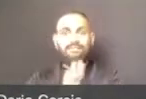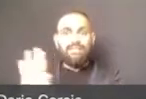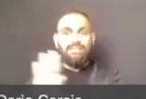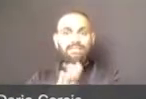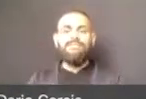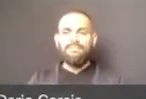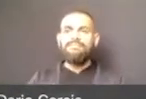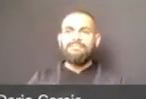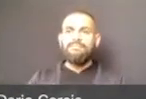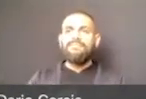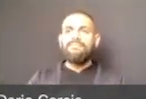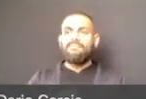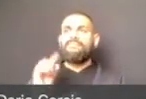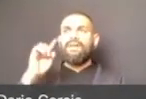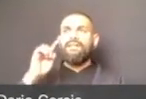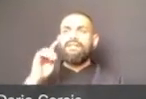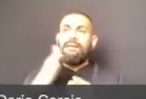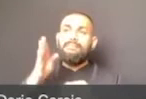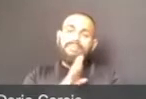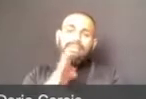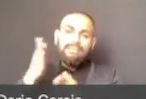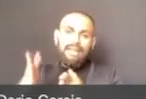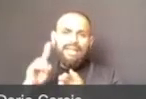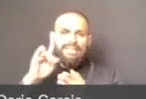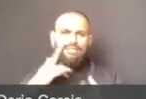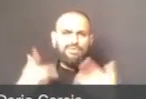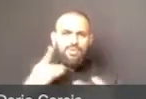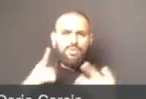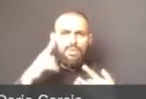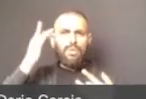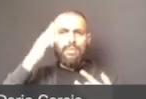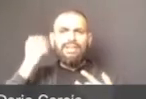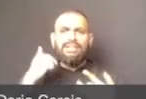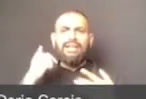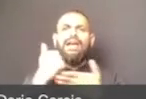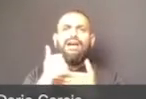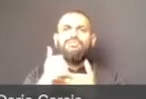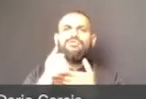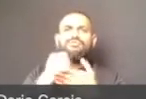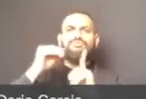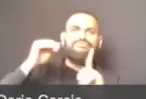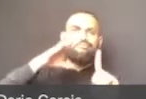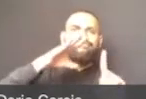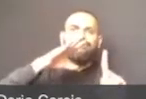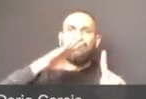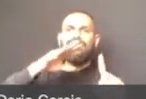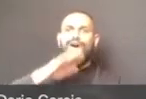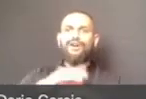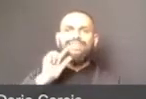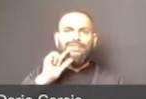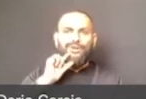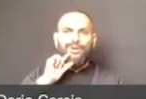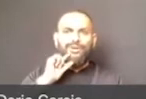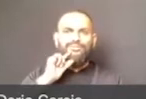and I think it's super exciting because it helps shed a spotlight on San Antonio. Yes, the most